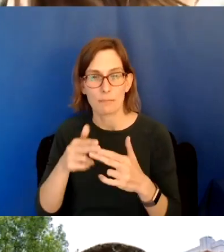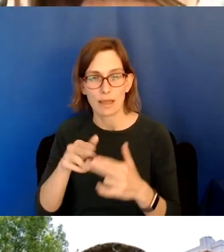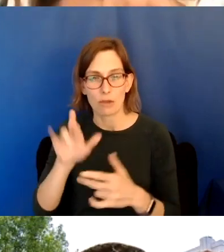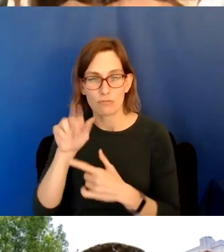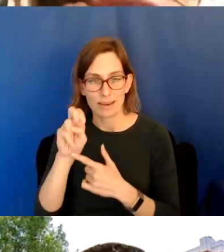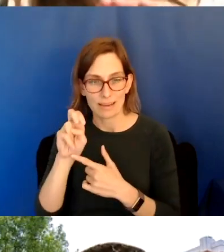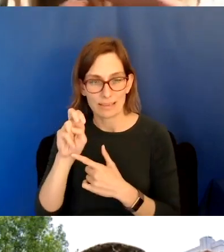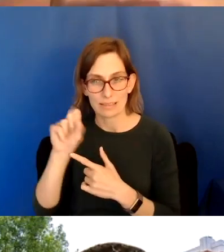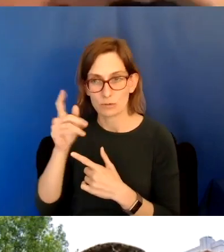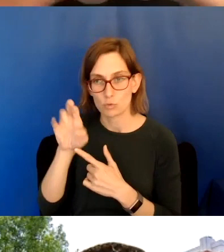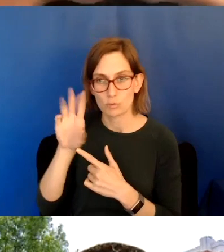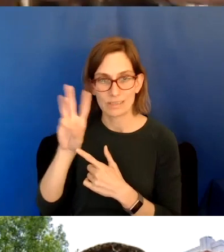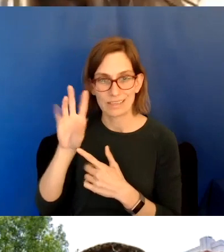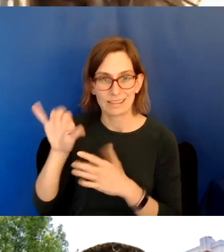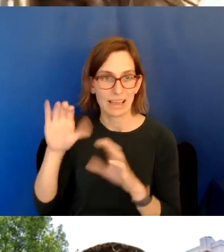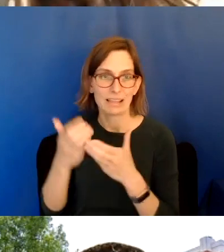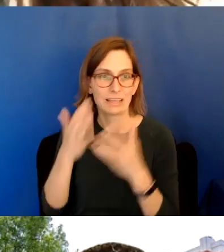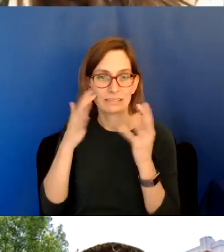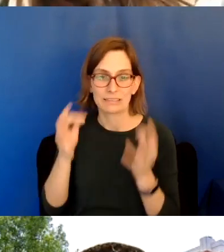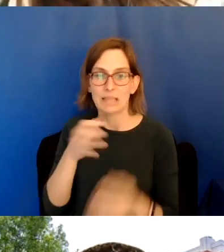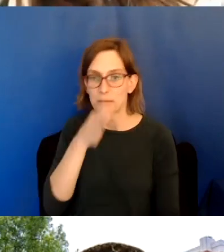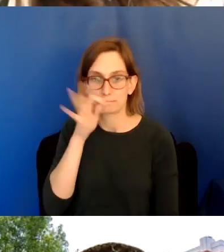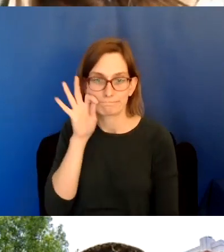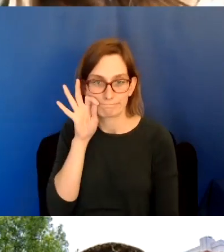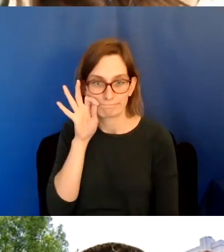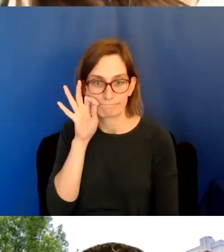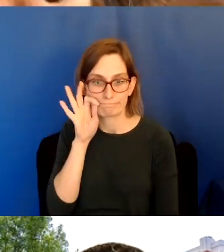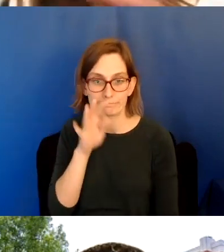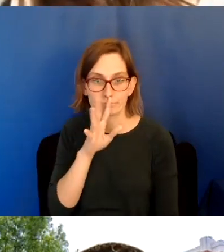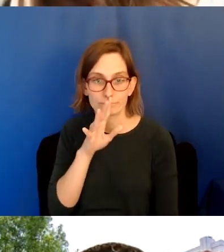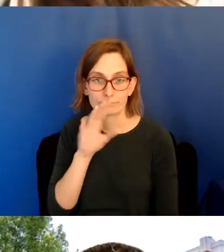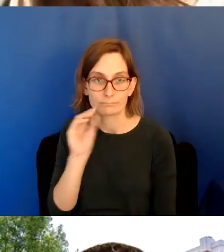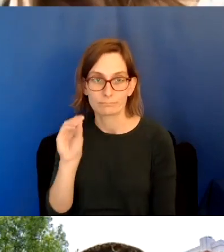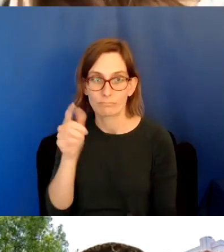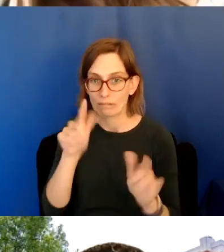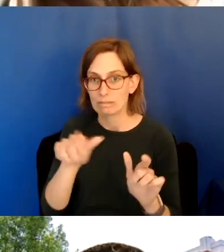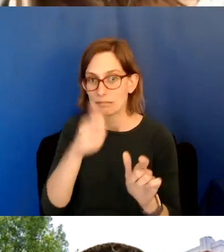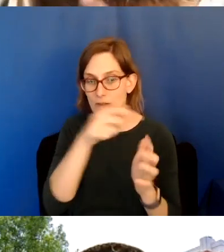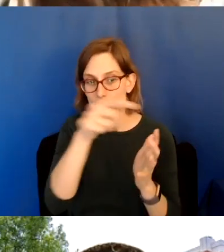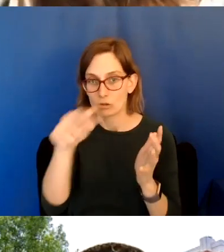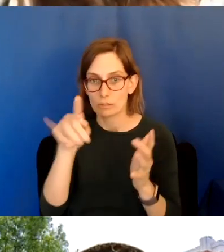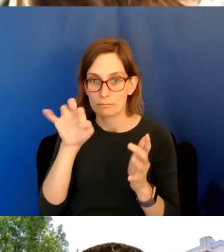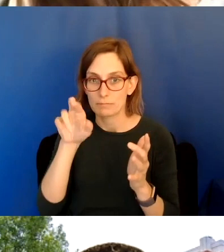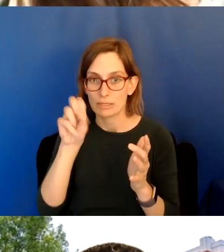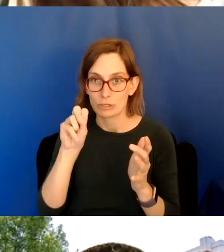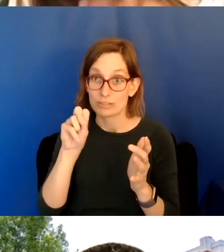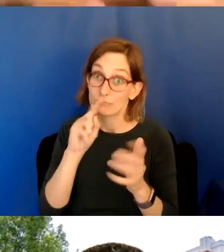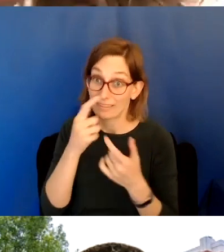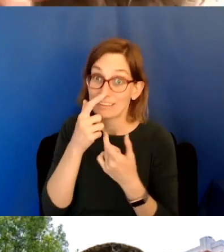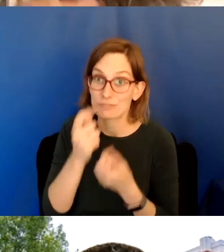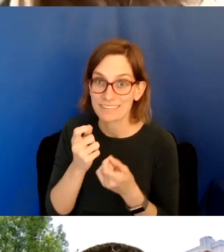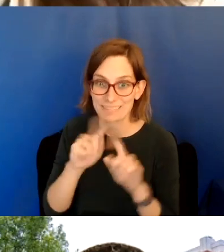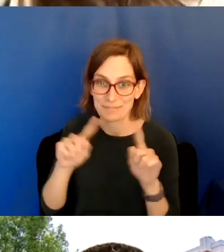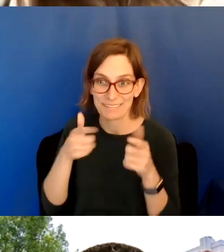day, that class, we decided we're not going to say anything in class. And we let all of our peers, that was very interesting, but we let all of